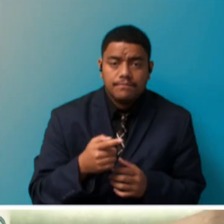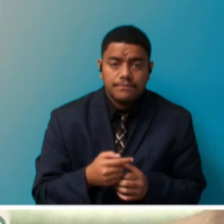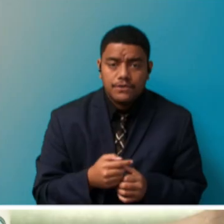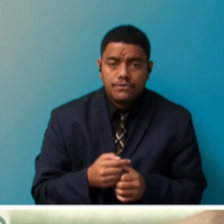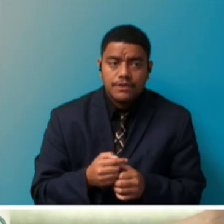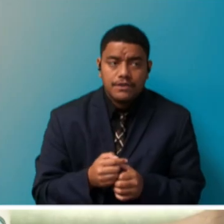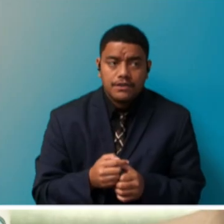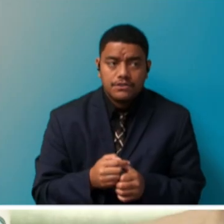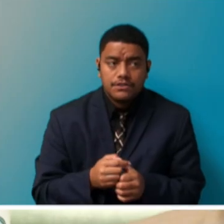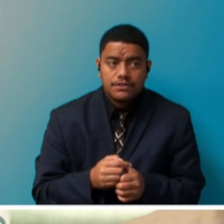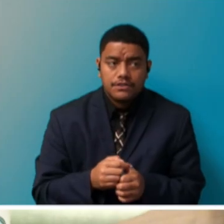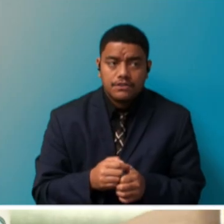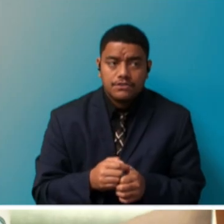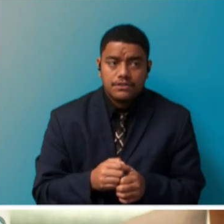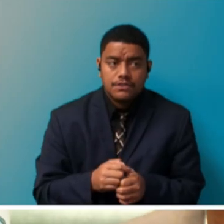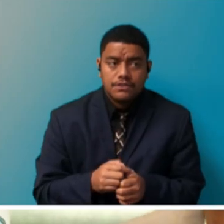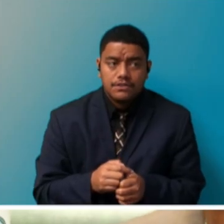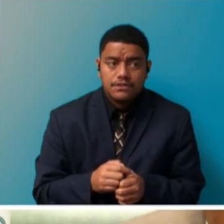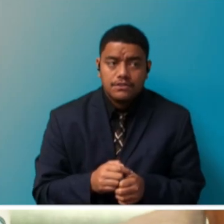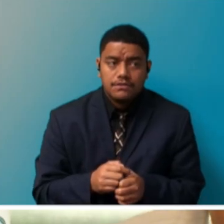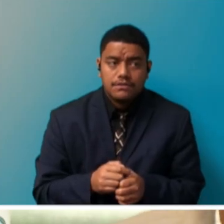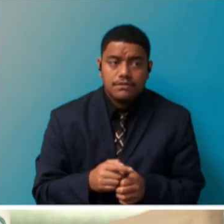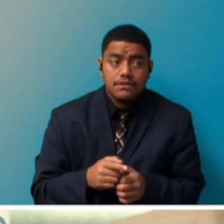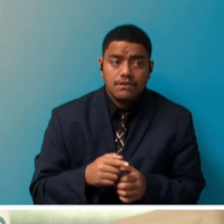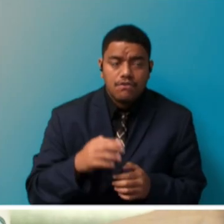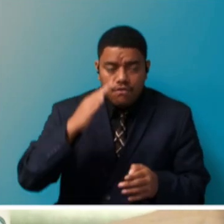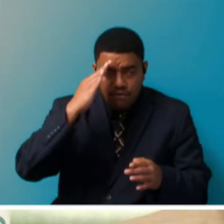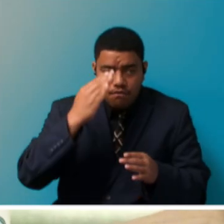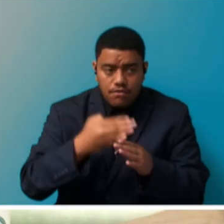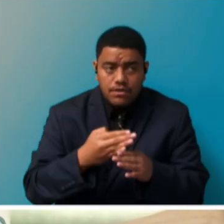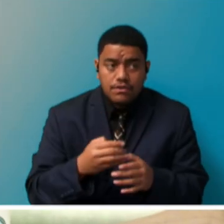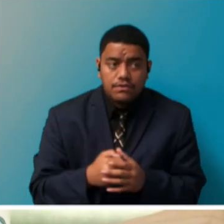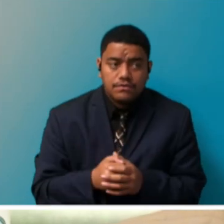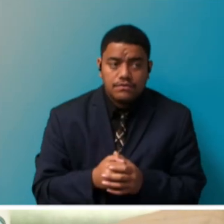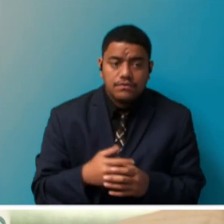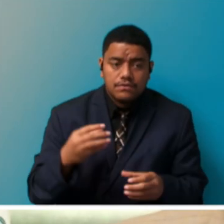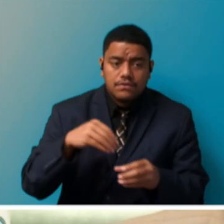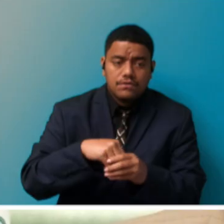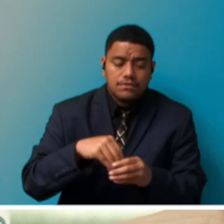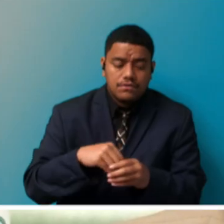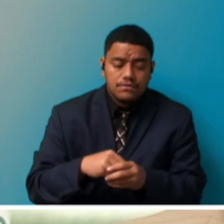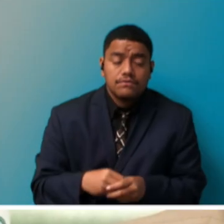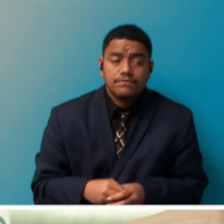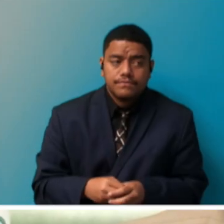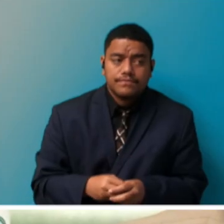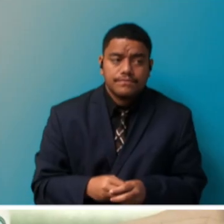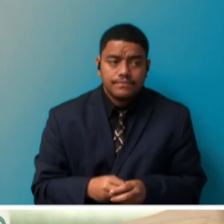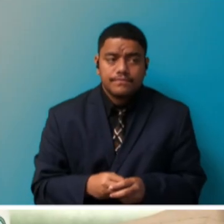the region to proceed. I'm hopeful that that will be concluded by early next